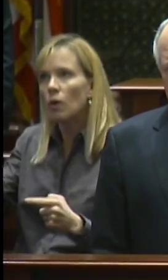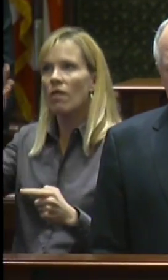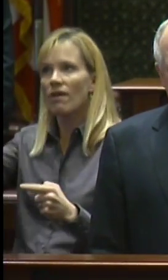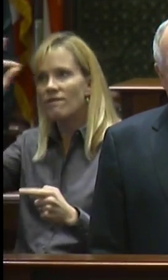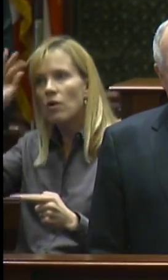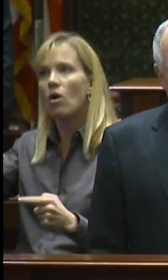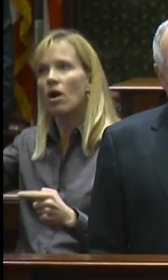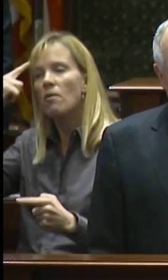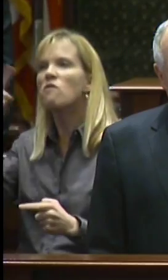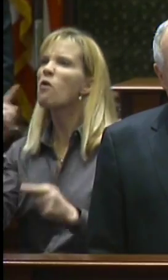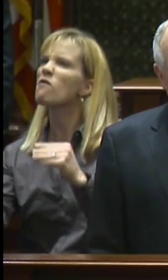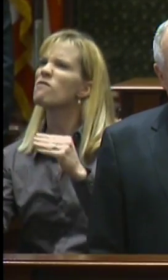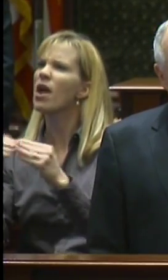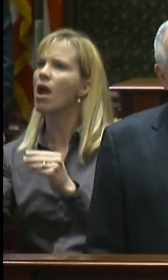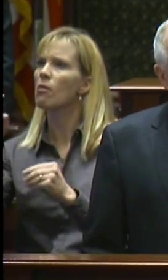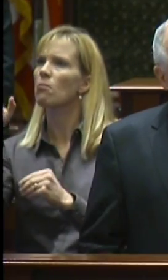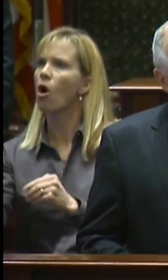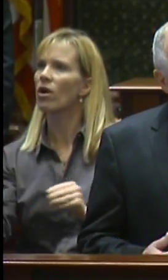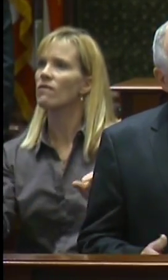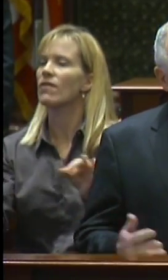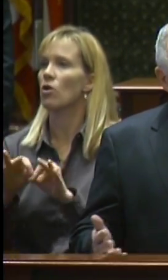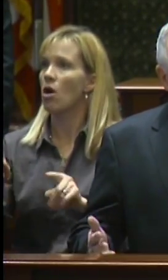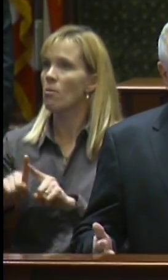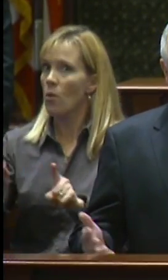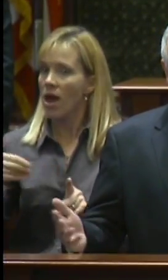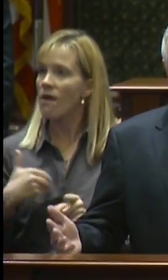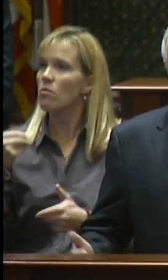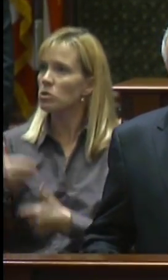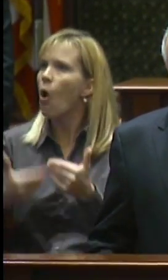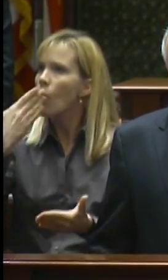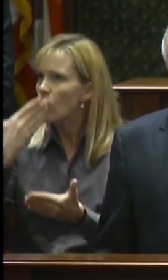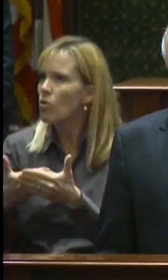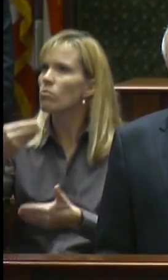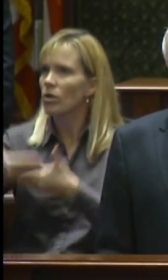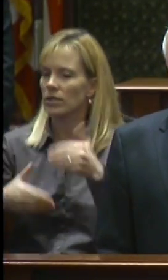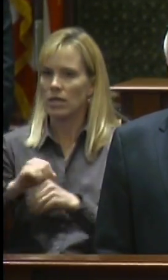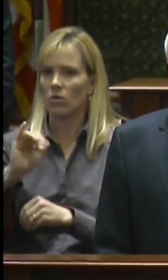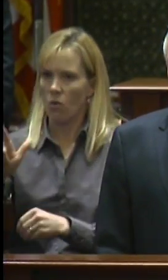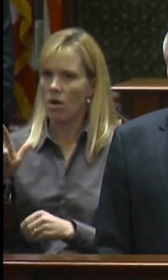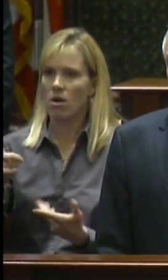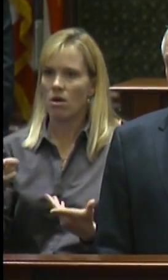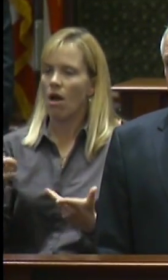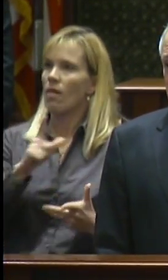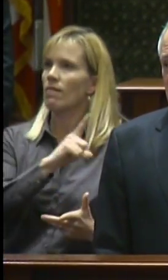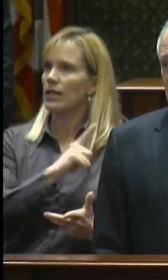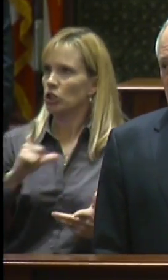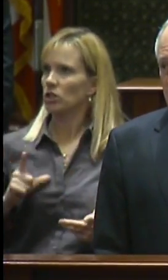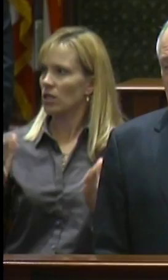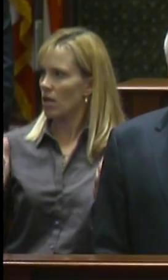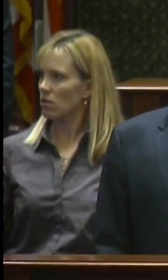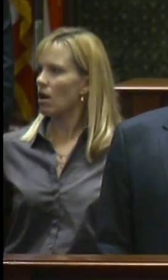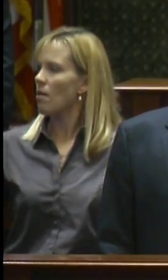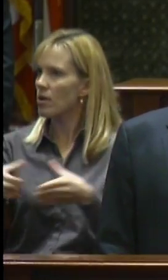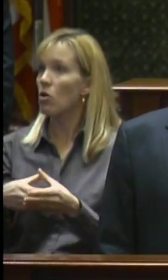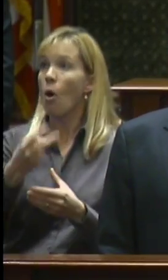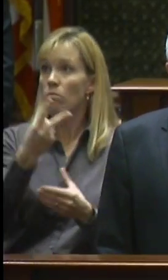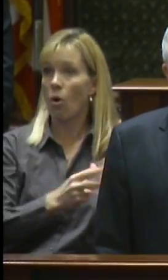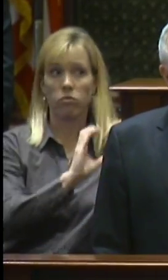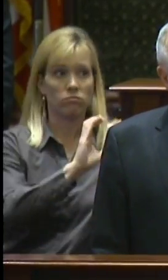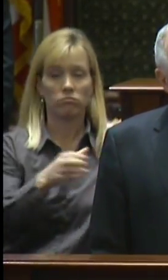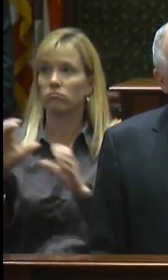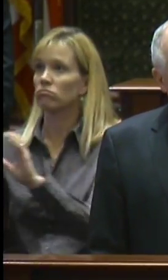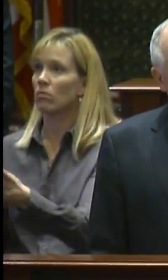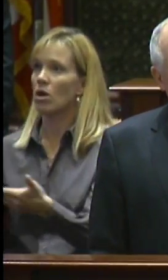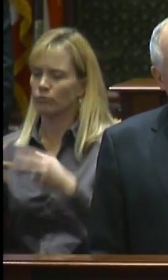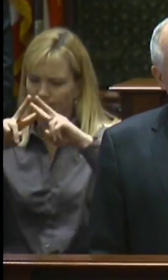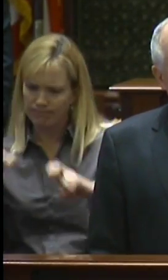federal government for a fair market value. But we have a process, a good process in Illinois, where legislators come together of both parties